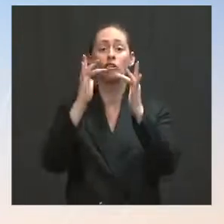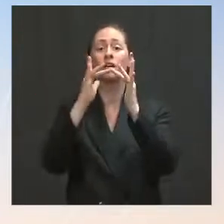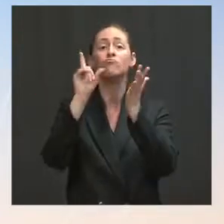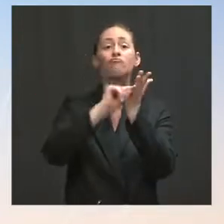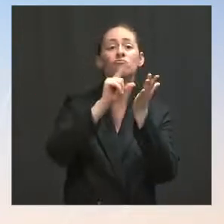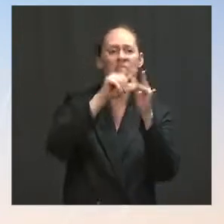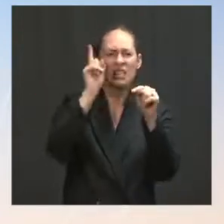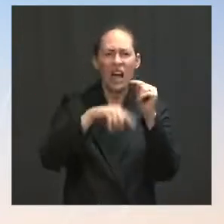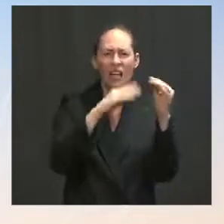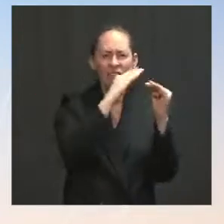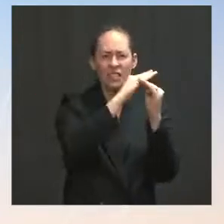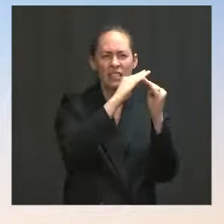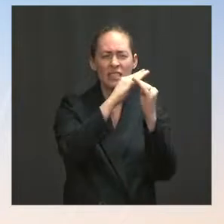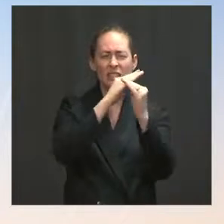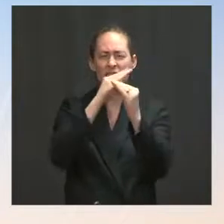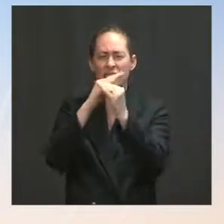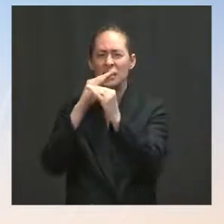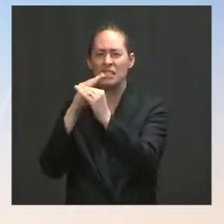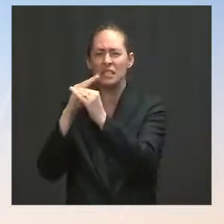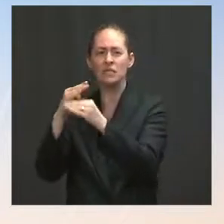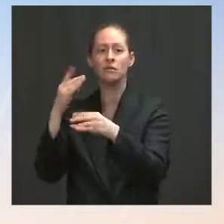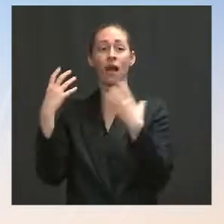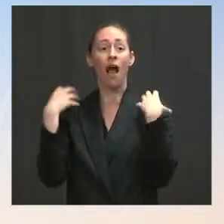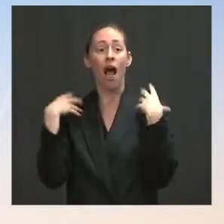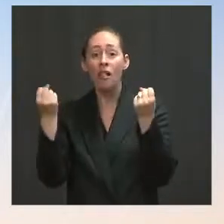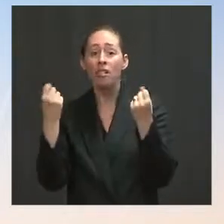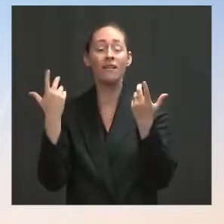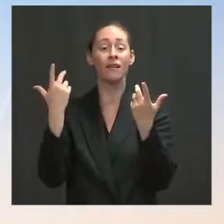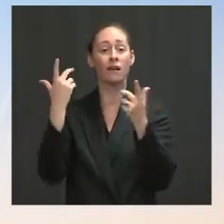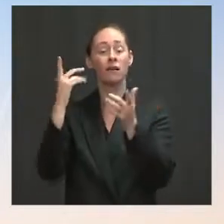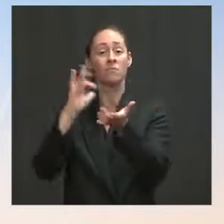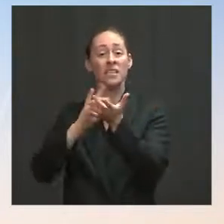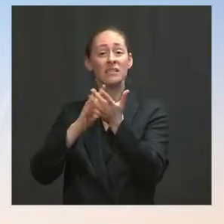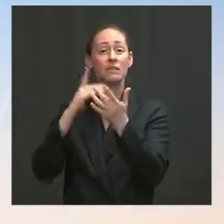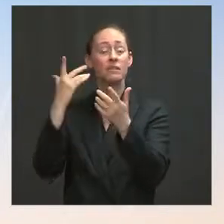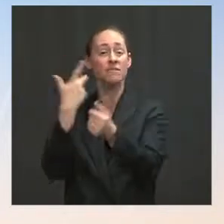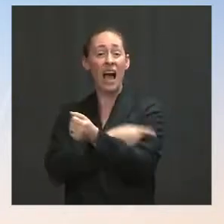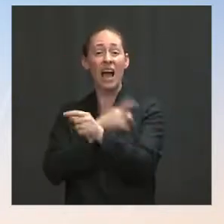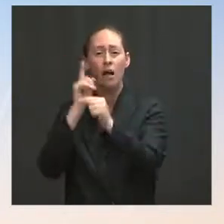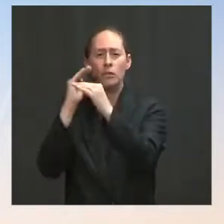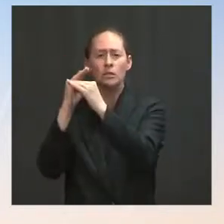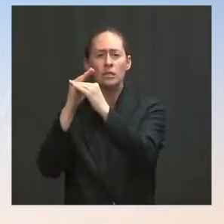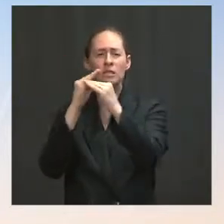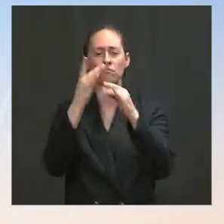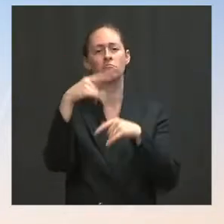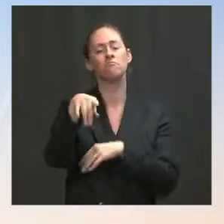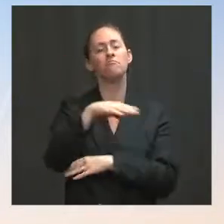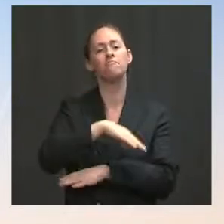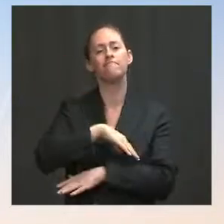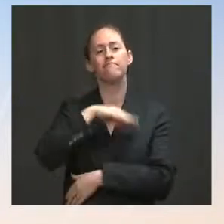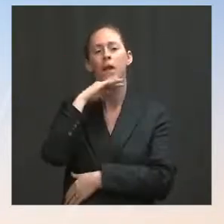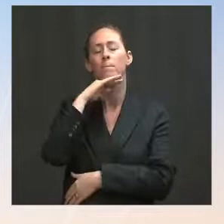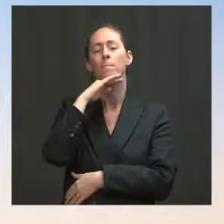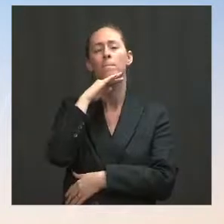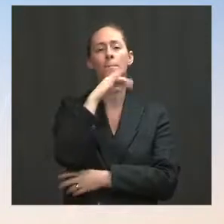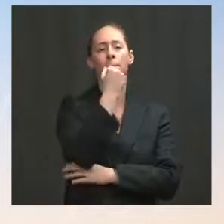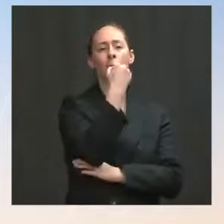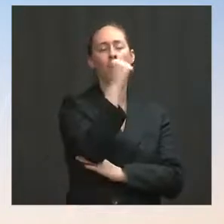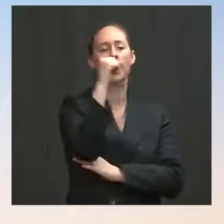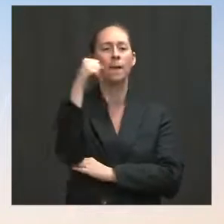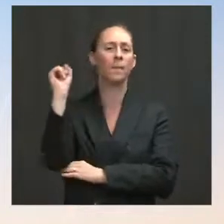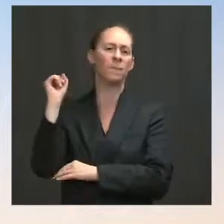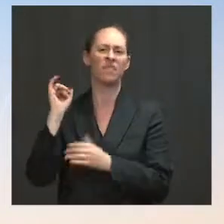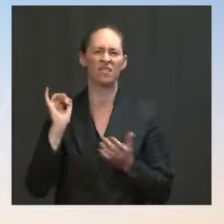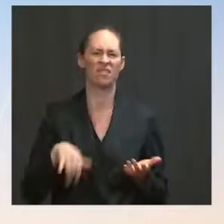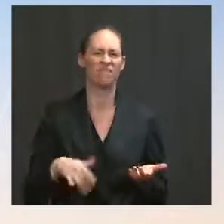and medical supplies, including vaccines. There are a range of reasons and voices we're hearing from people on the ground who are protesting. So when these protesters